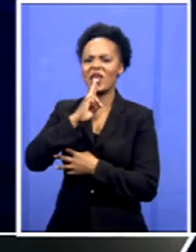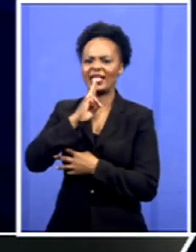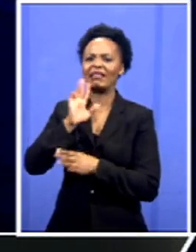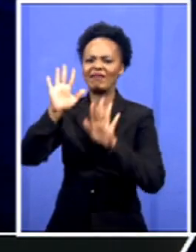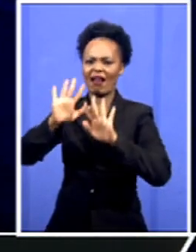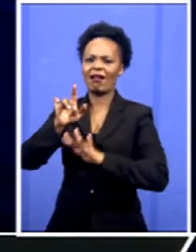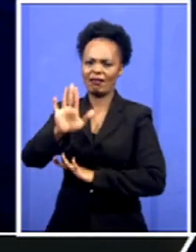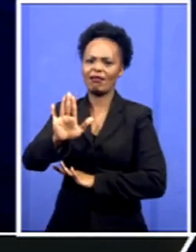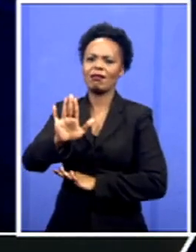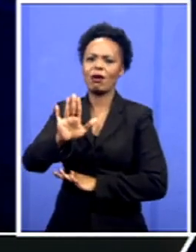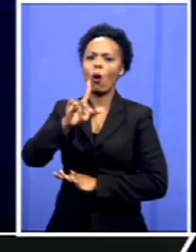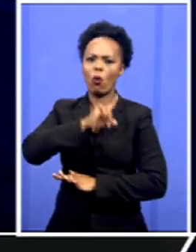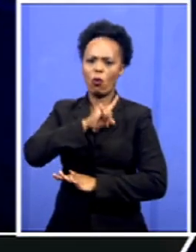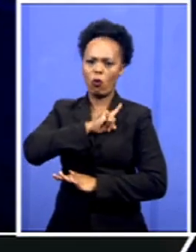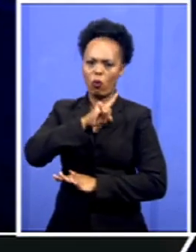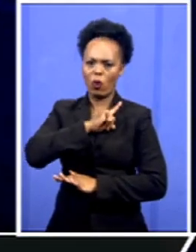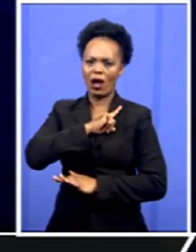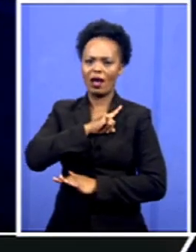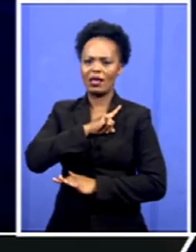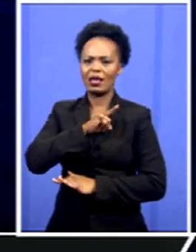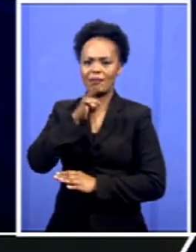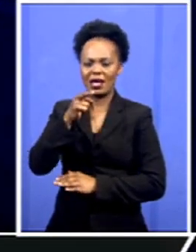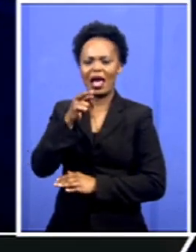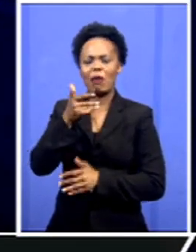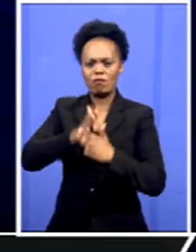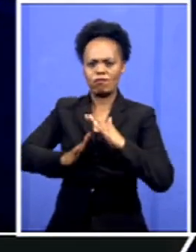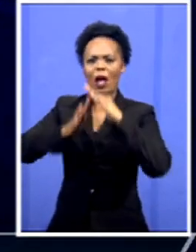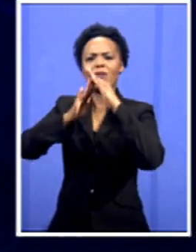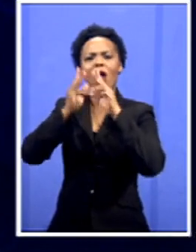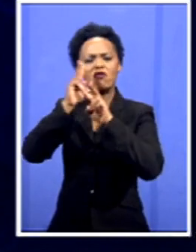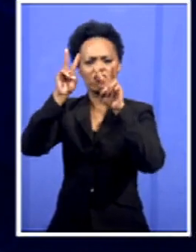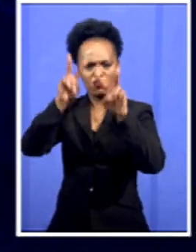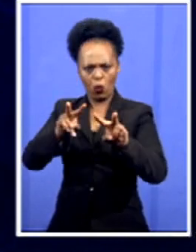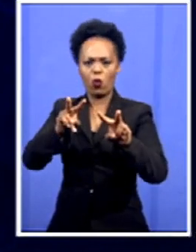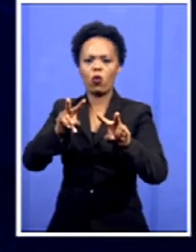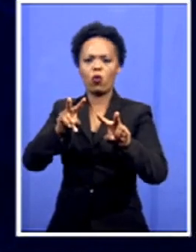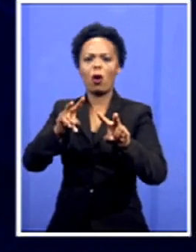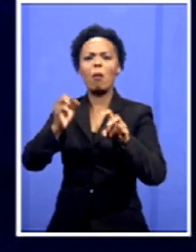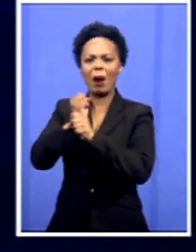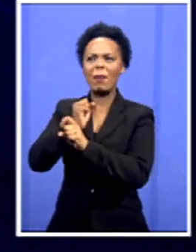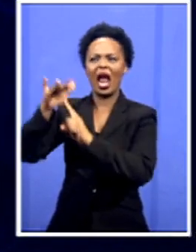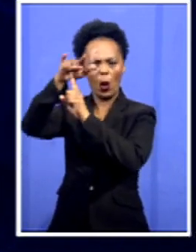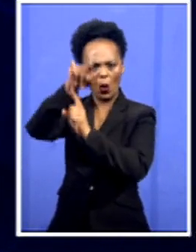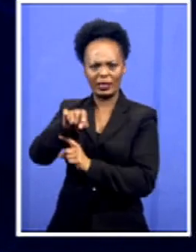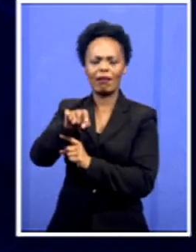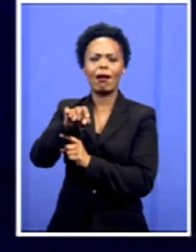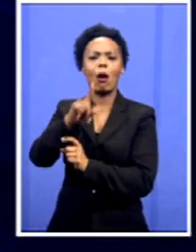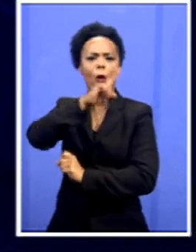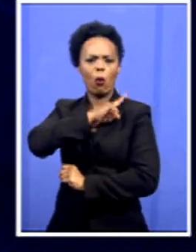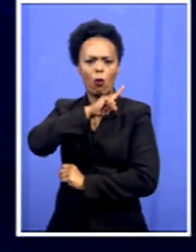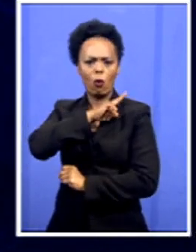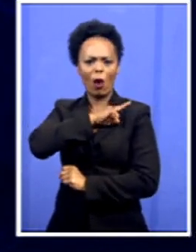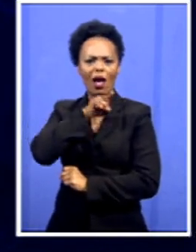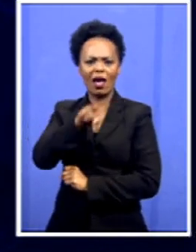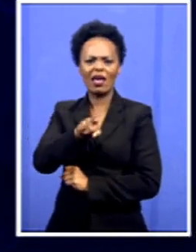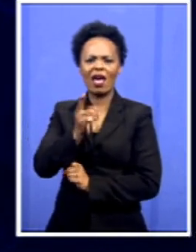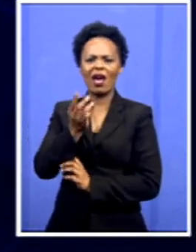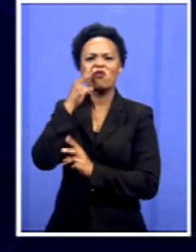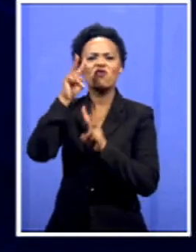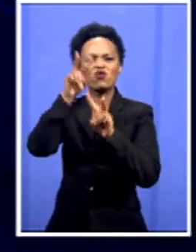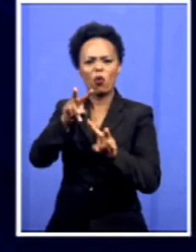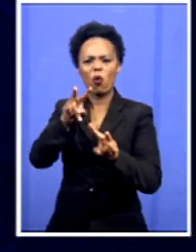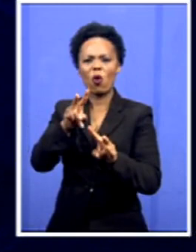because I want to give a helicopter view of the area because the view that has been previously